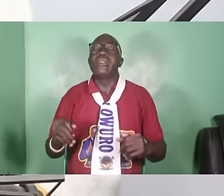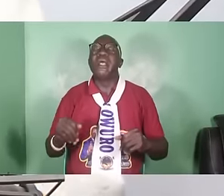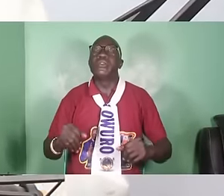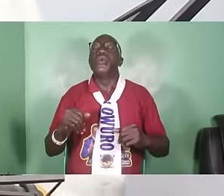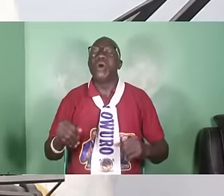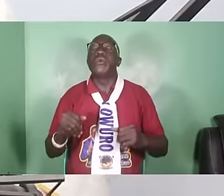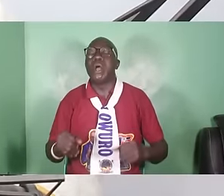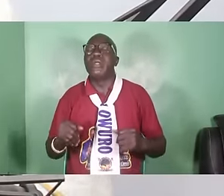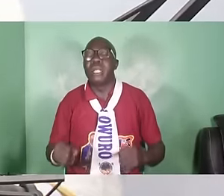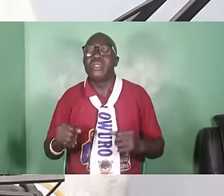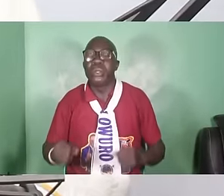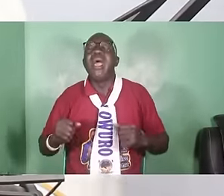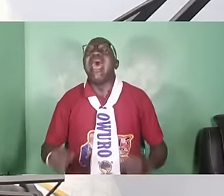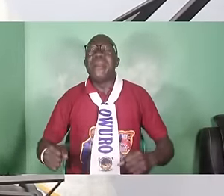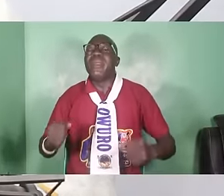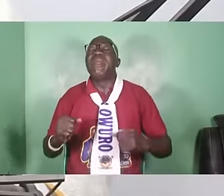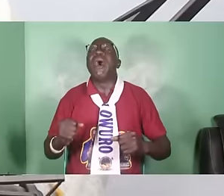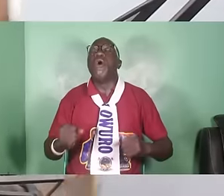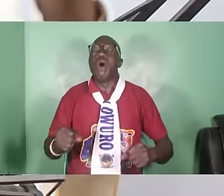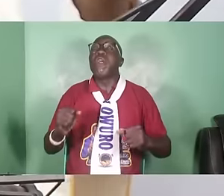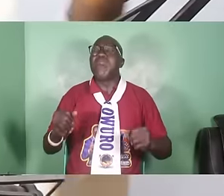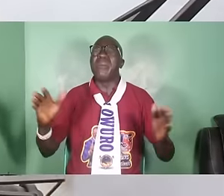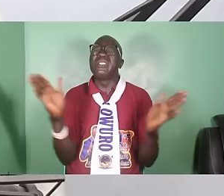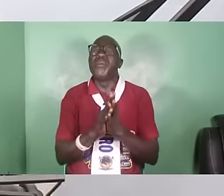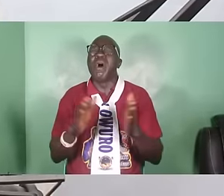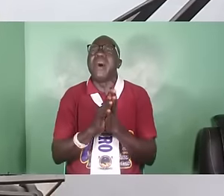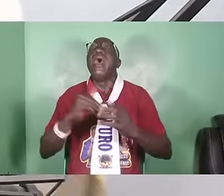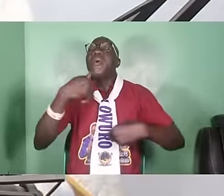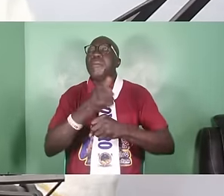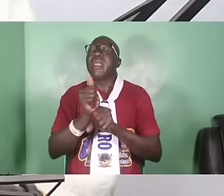Oh God yes. Yes. Oh God yes.